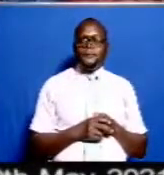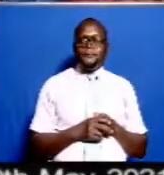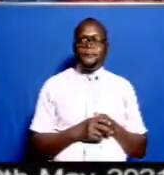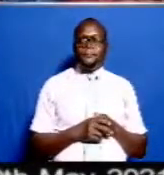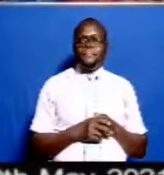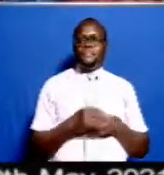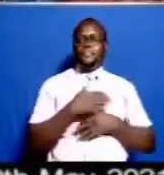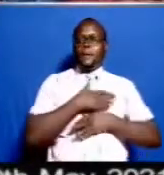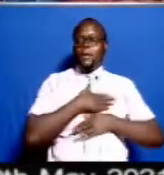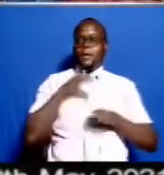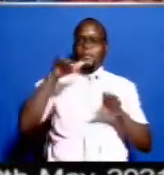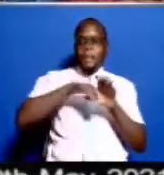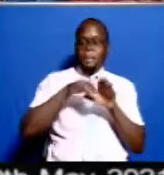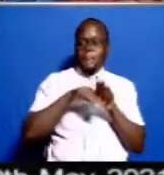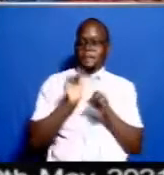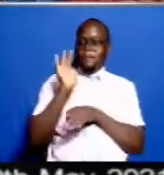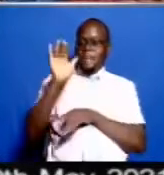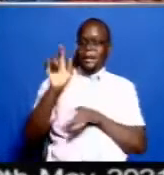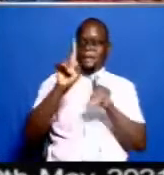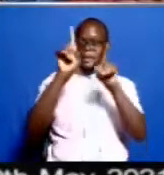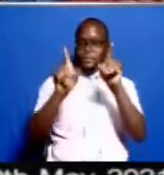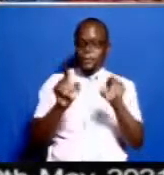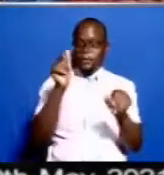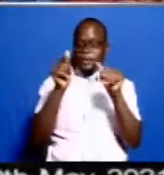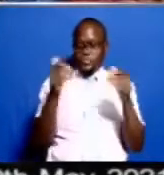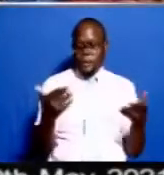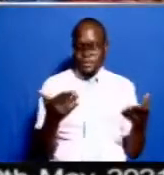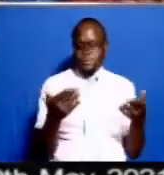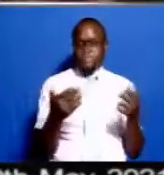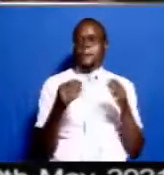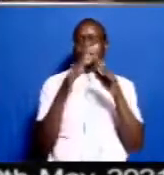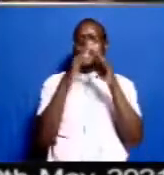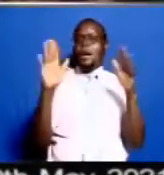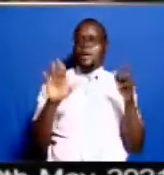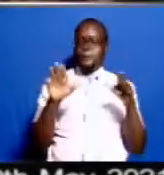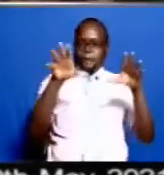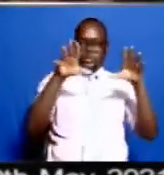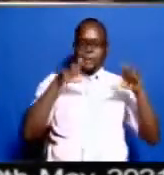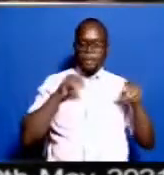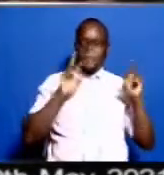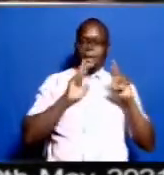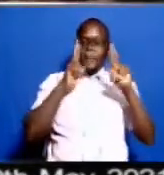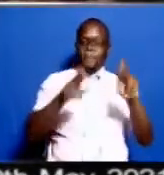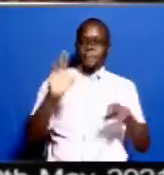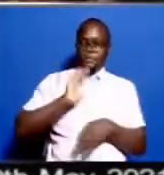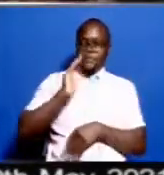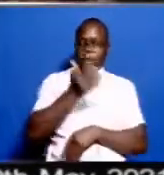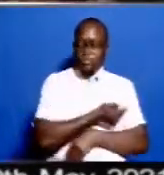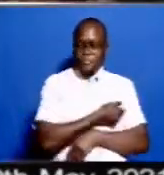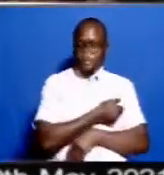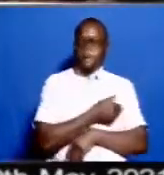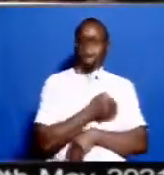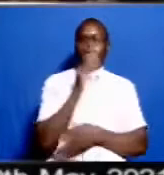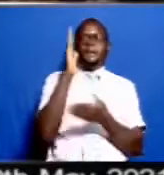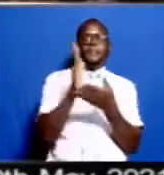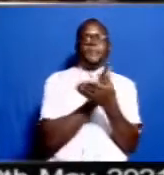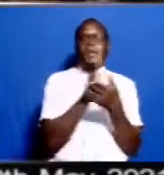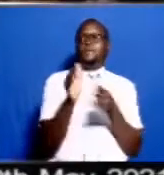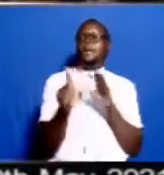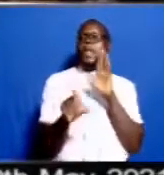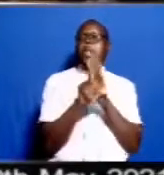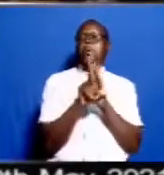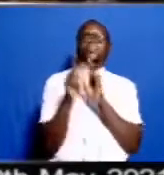Honorable members, I go on to propose a question, which is that this House adopts a report of the Committee on Delegated